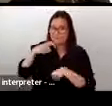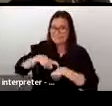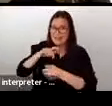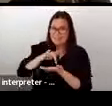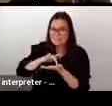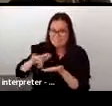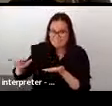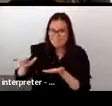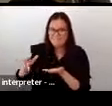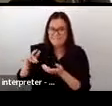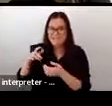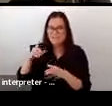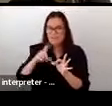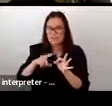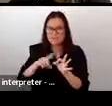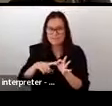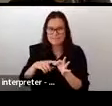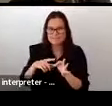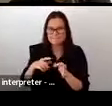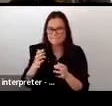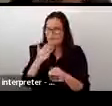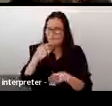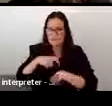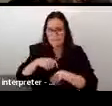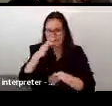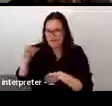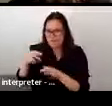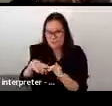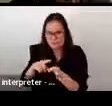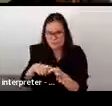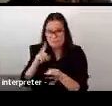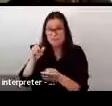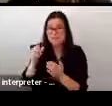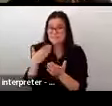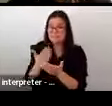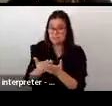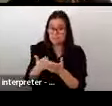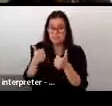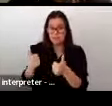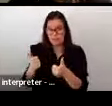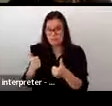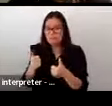ask questions, but good submission, and we have heard you. I am now going to hand